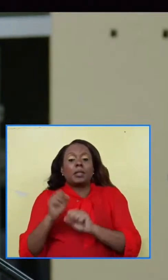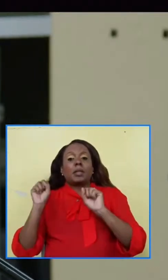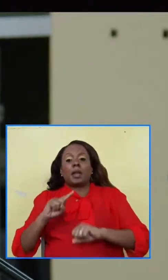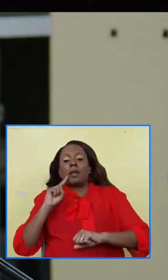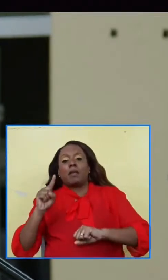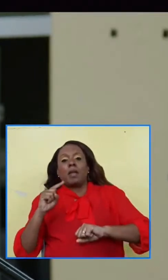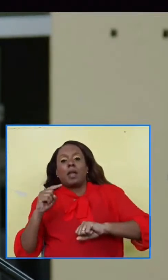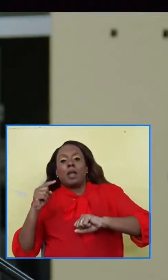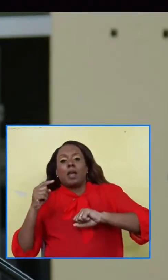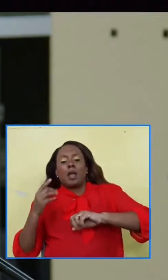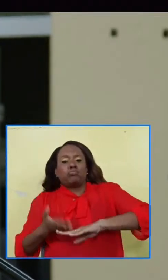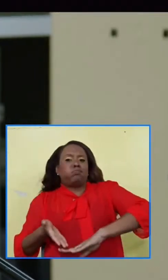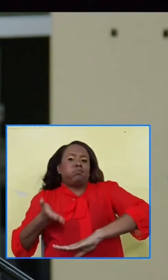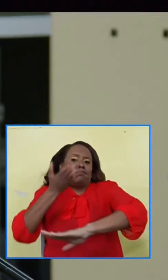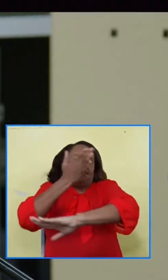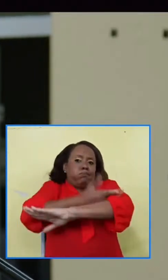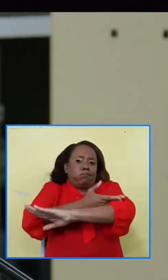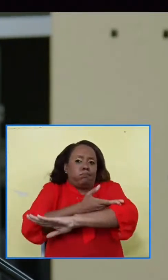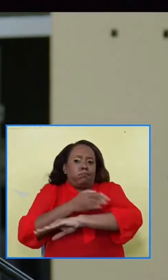you allow